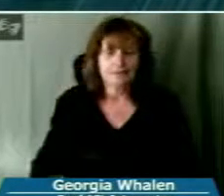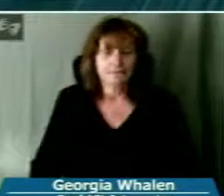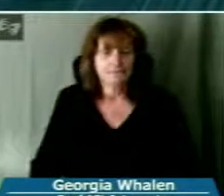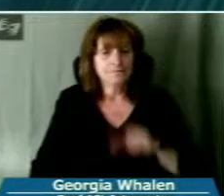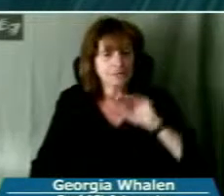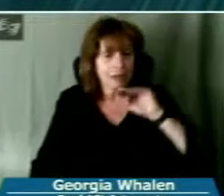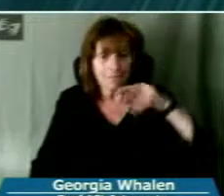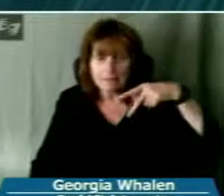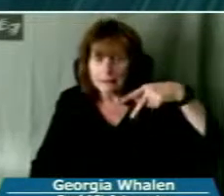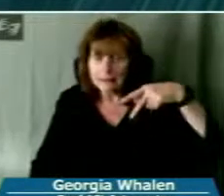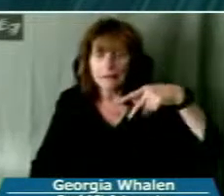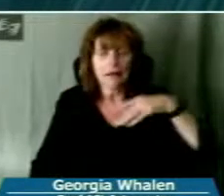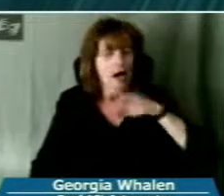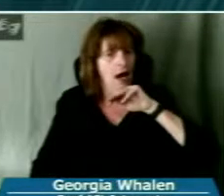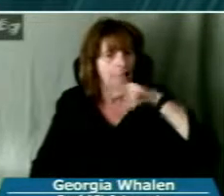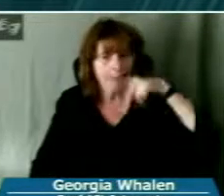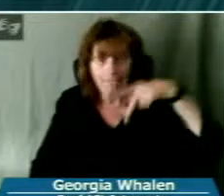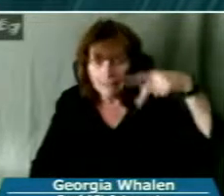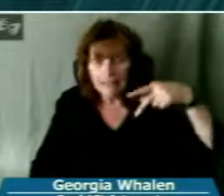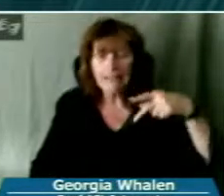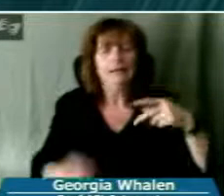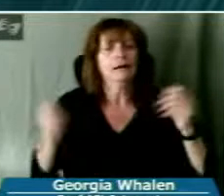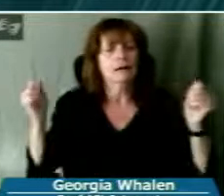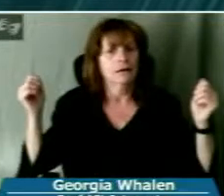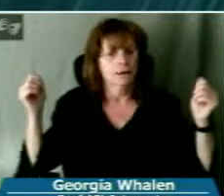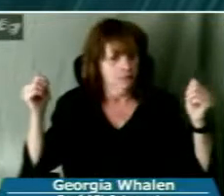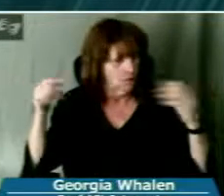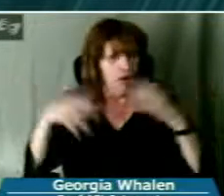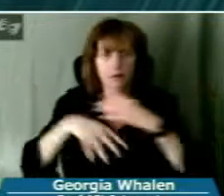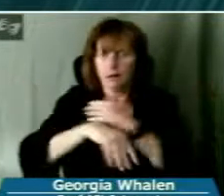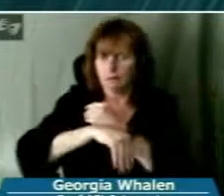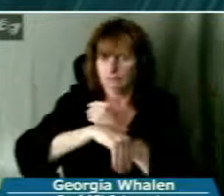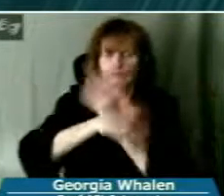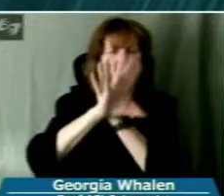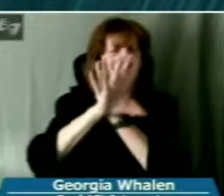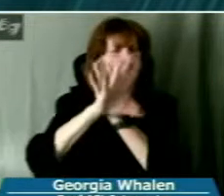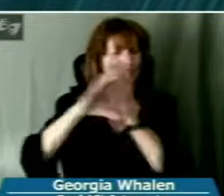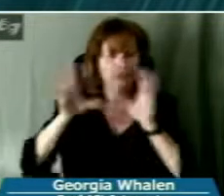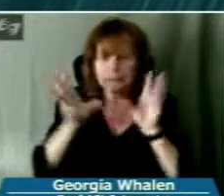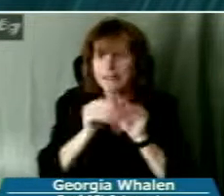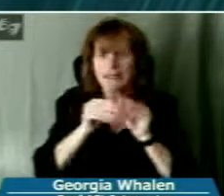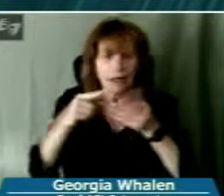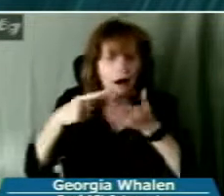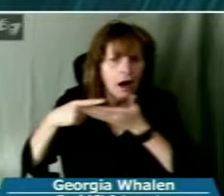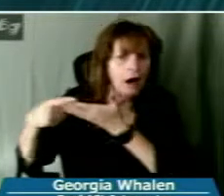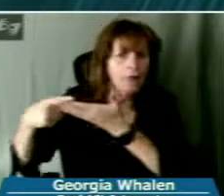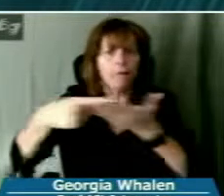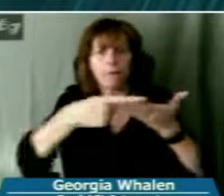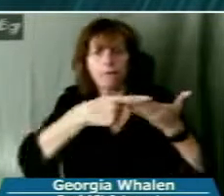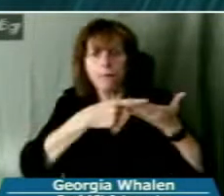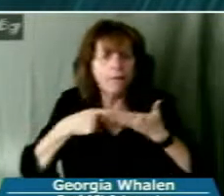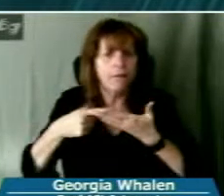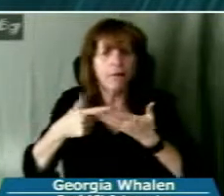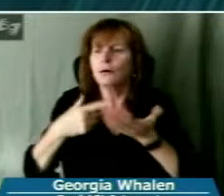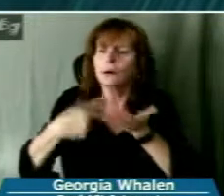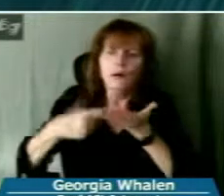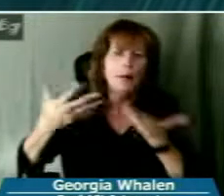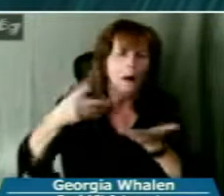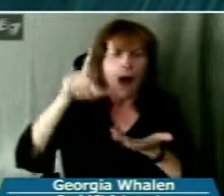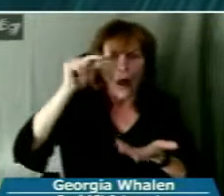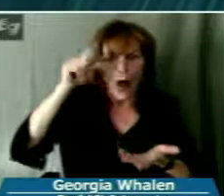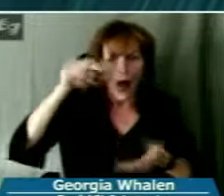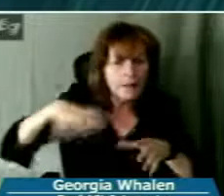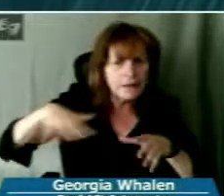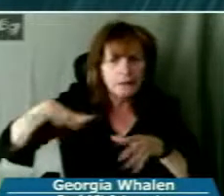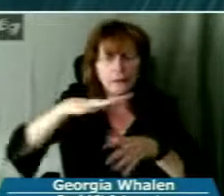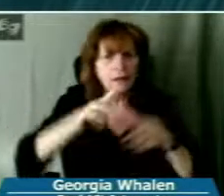and MPPs to discuss some of the challenges that we are facing the city of Hamilton and how we're going to keep our